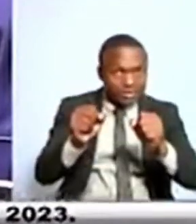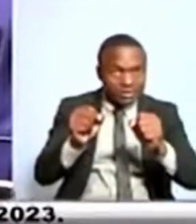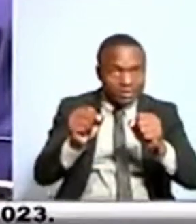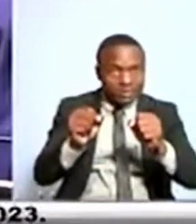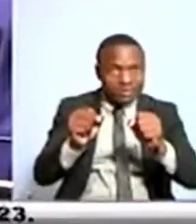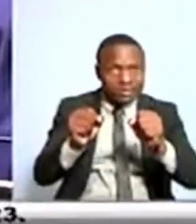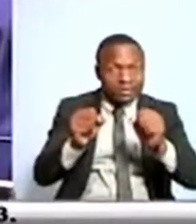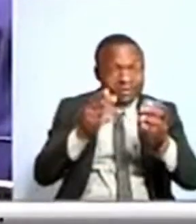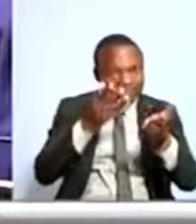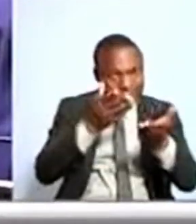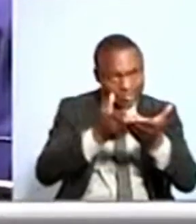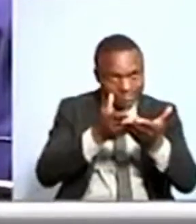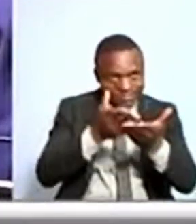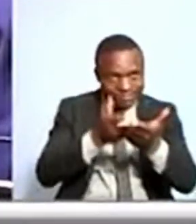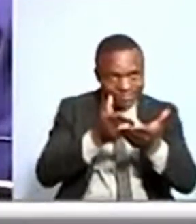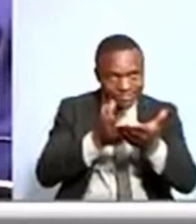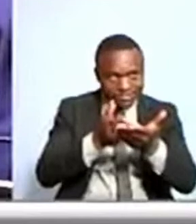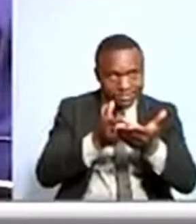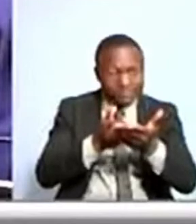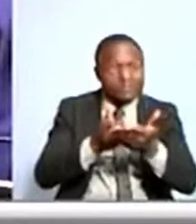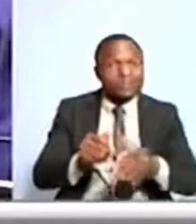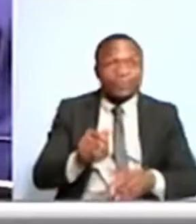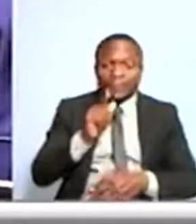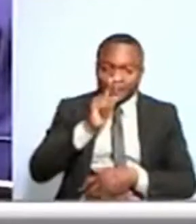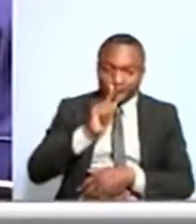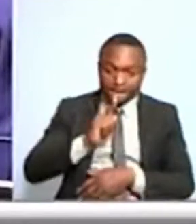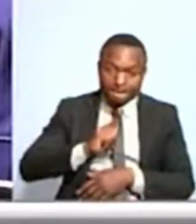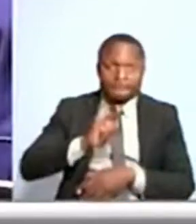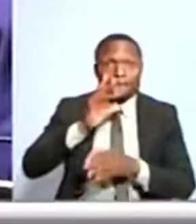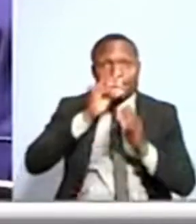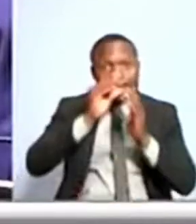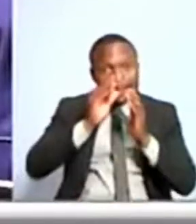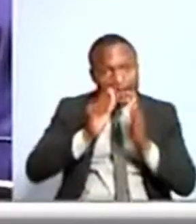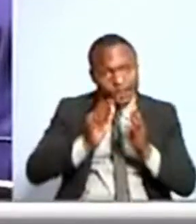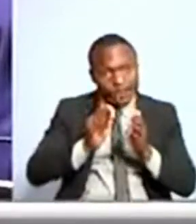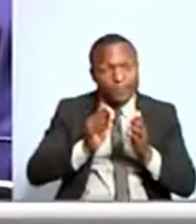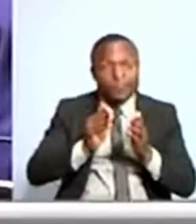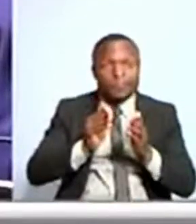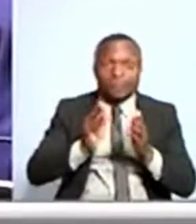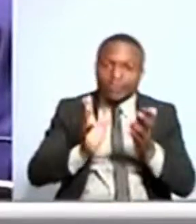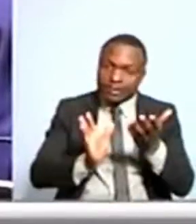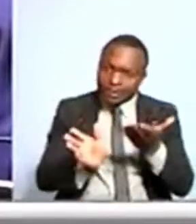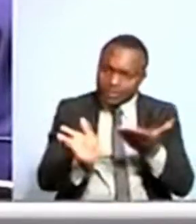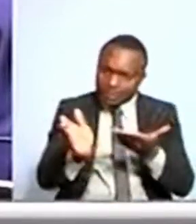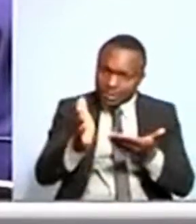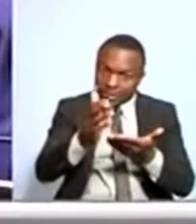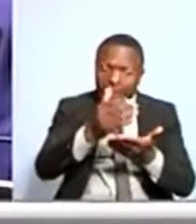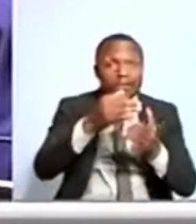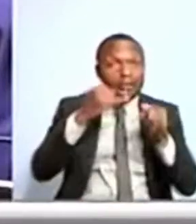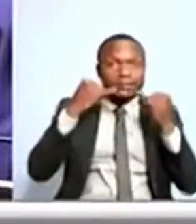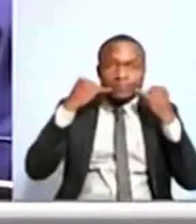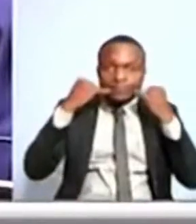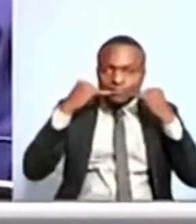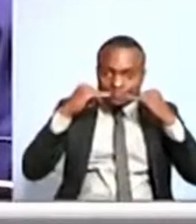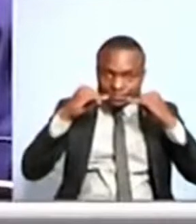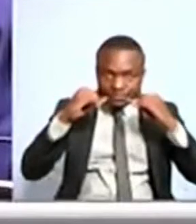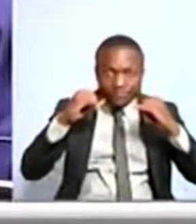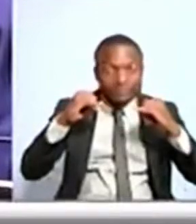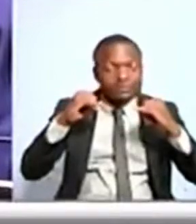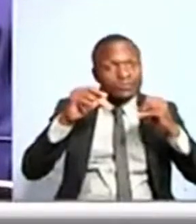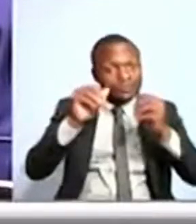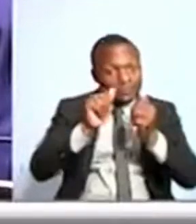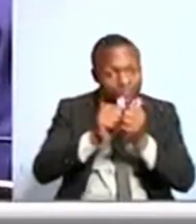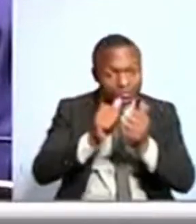And by this, Madam Speaker, is the collection of data in